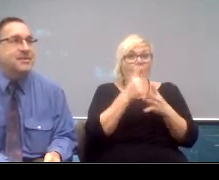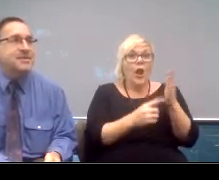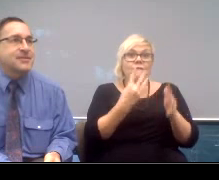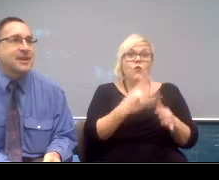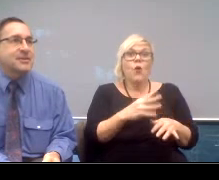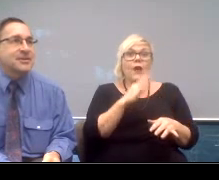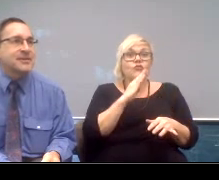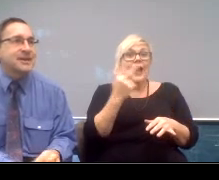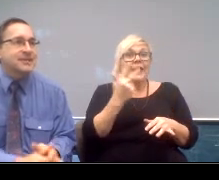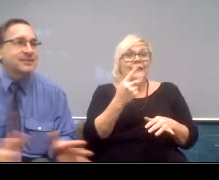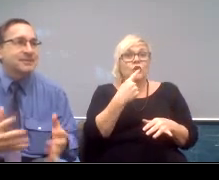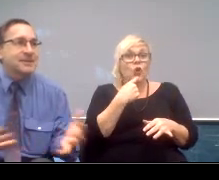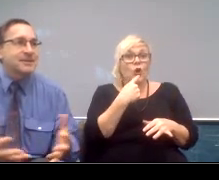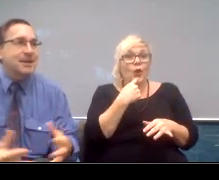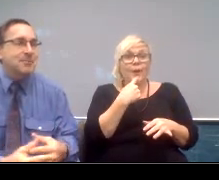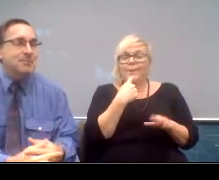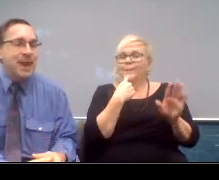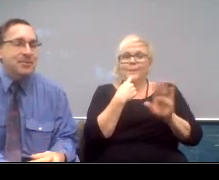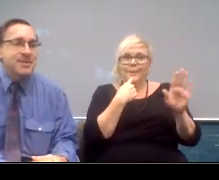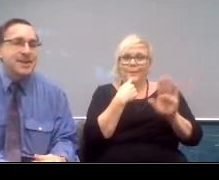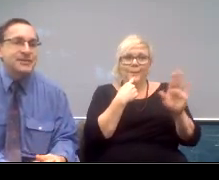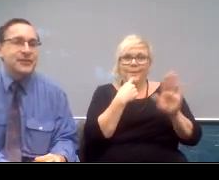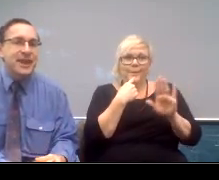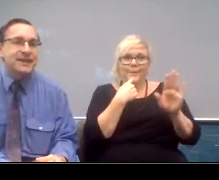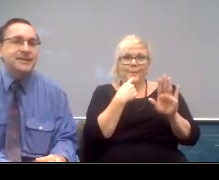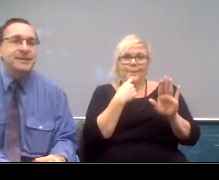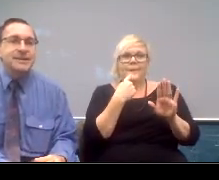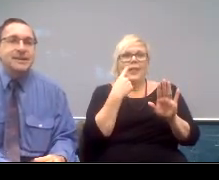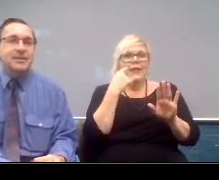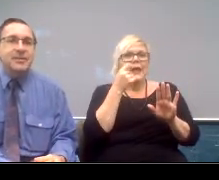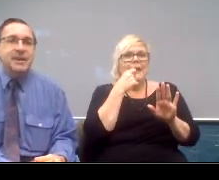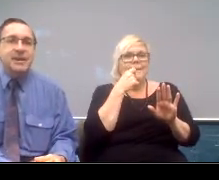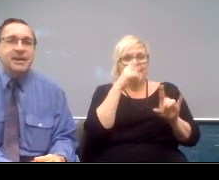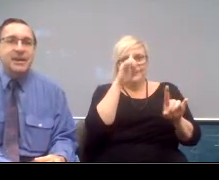types of assistive technology. That's perhaps a misunderstanding.